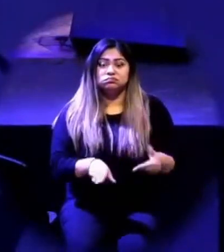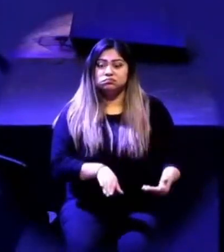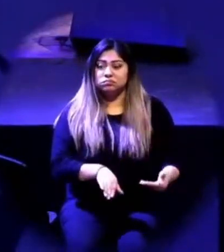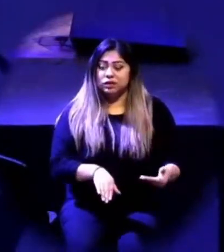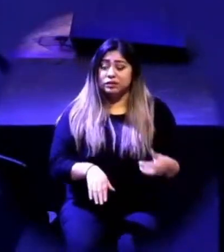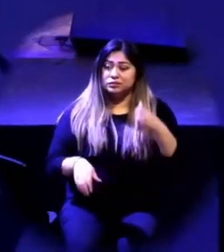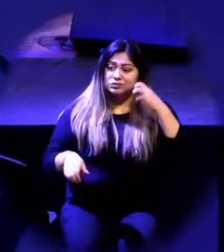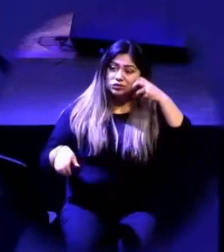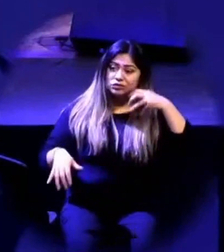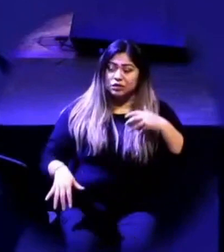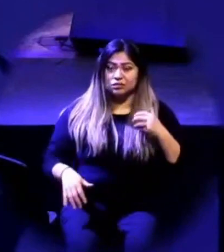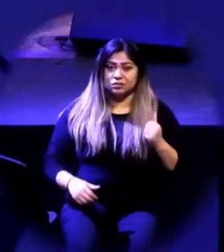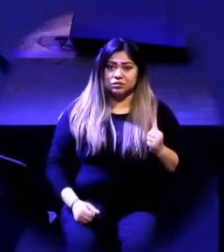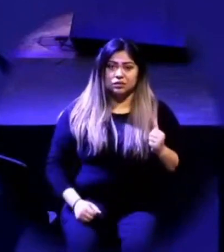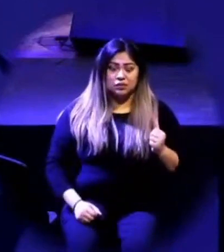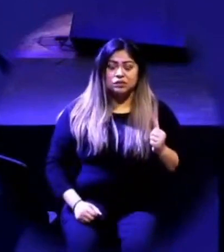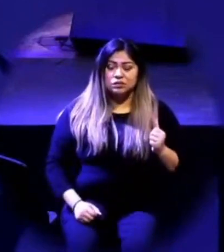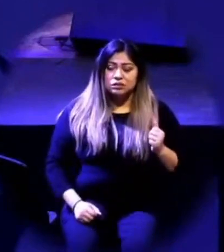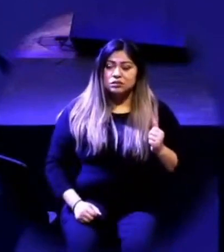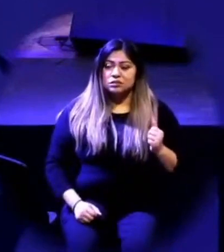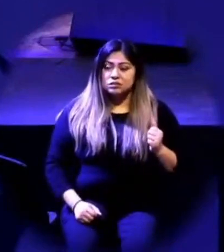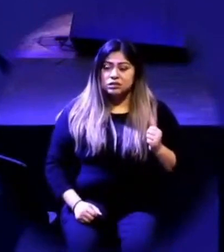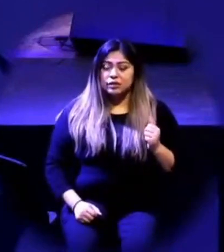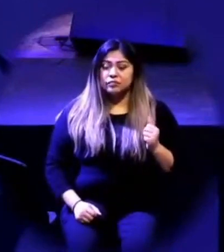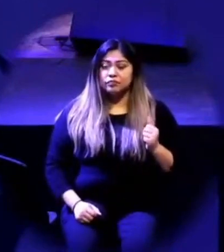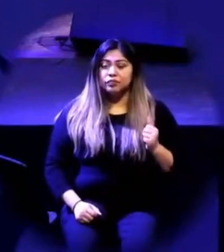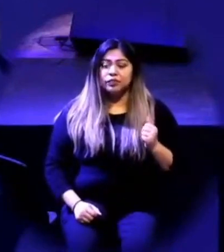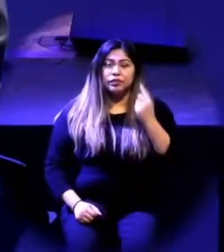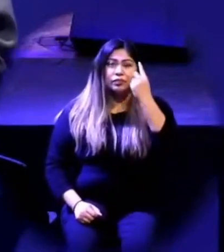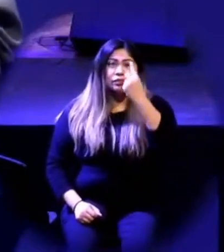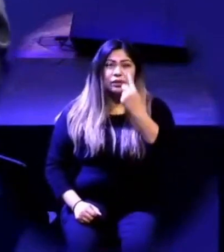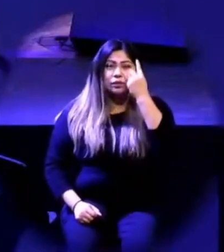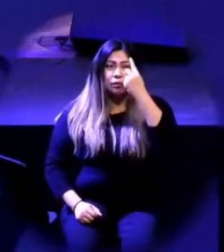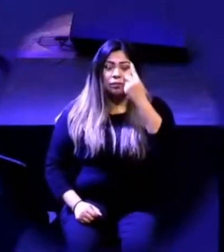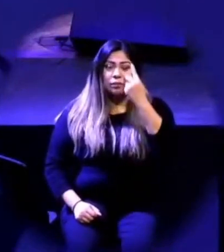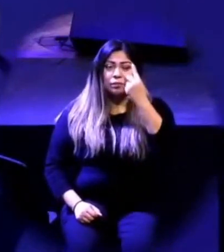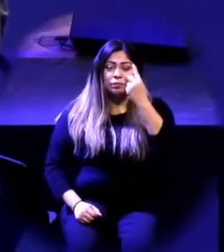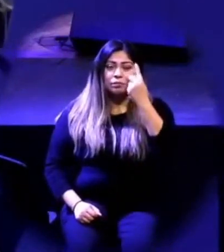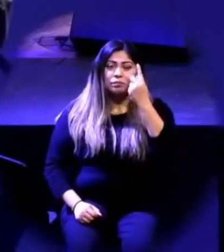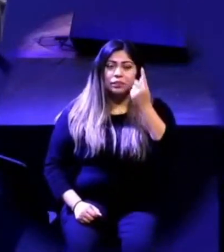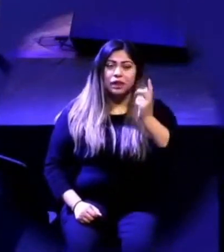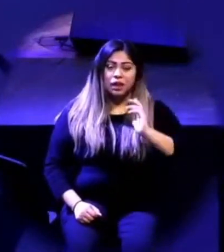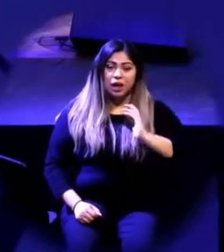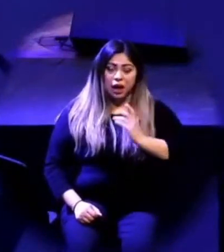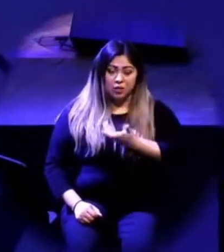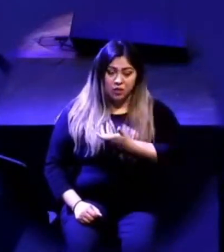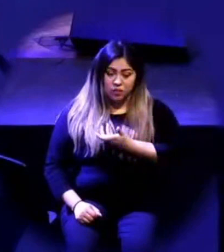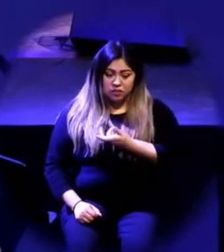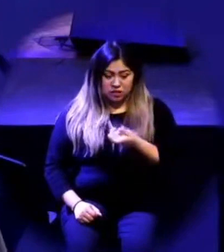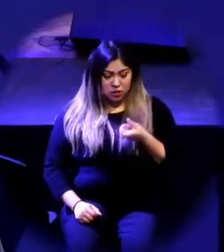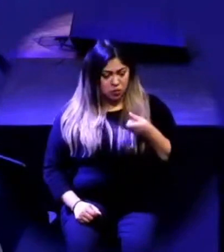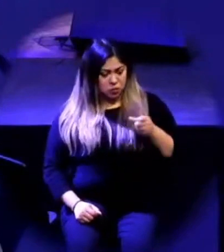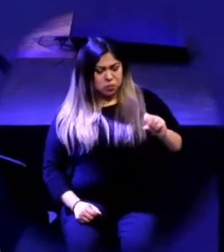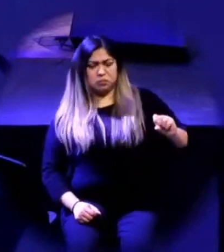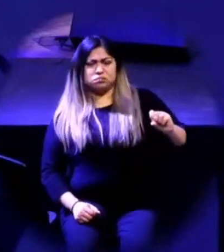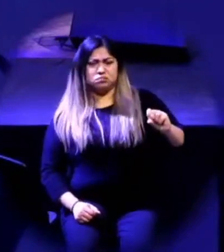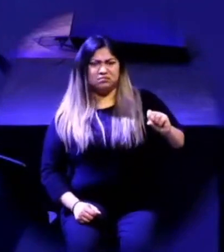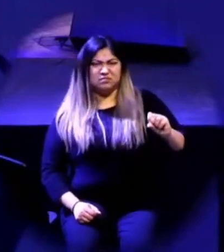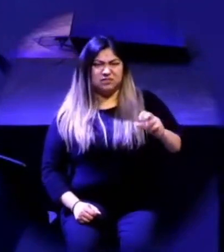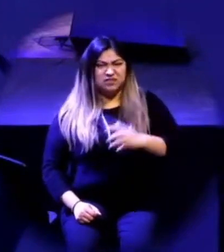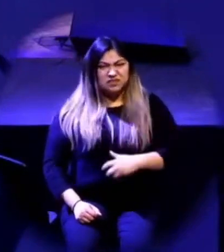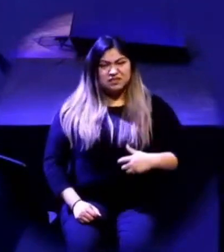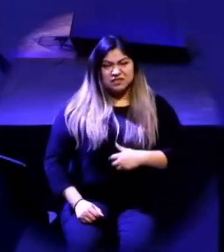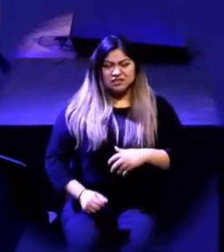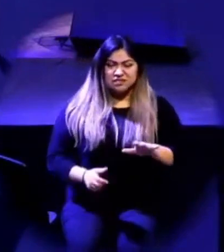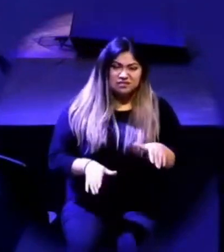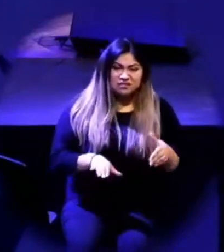When we think of all this, really, one of the things that I've come to discover is that our revulsion at the idea of dying, that the